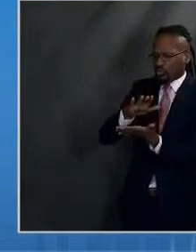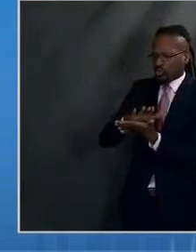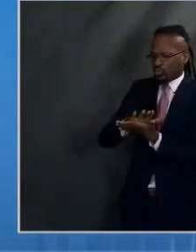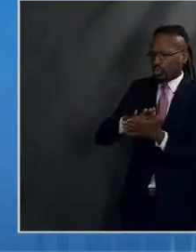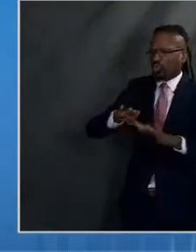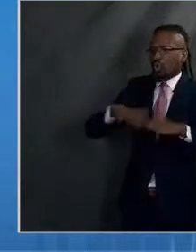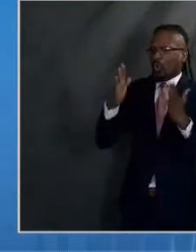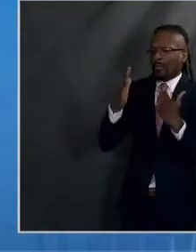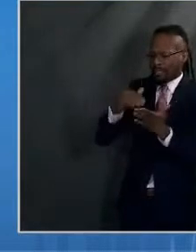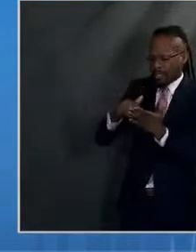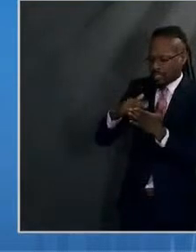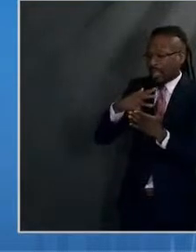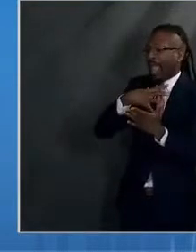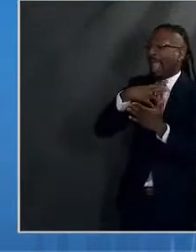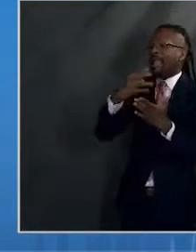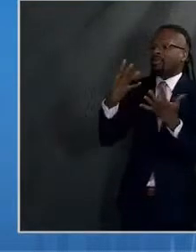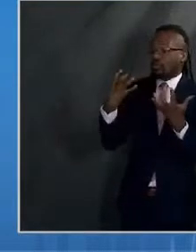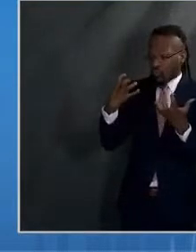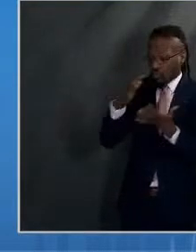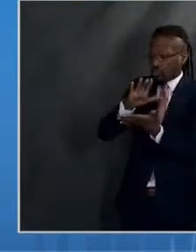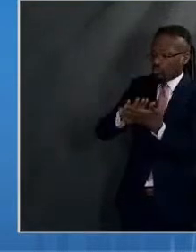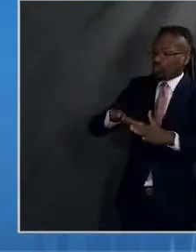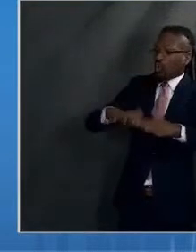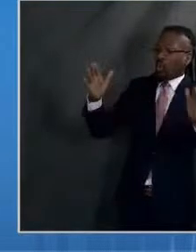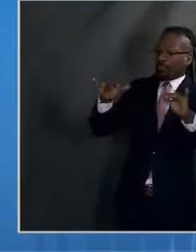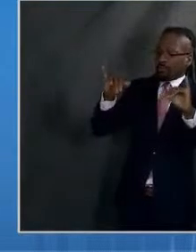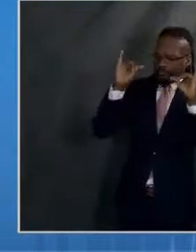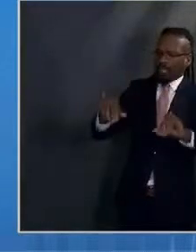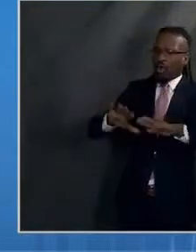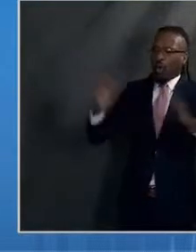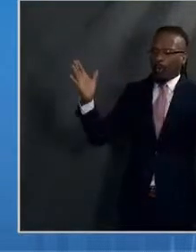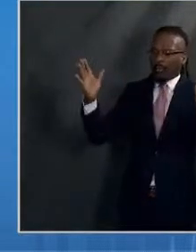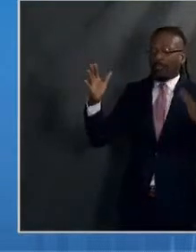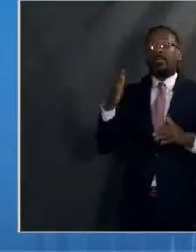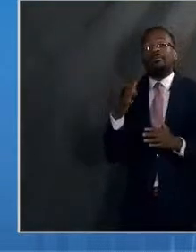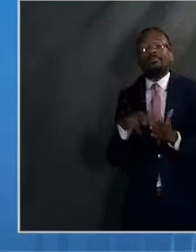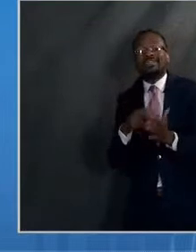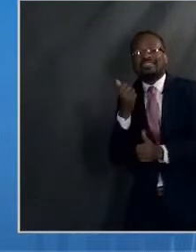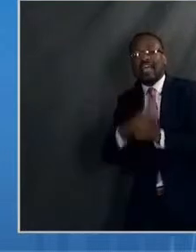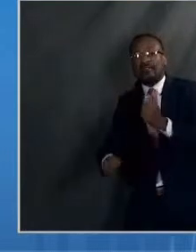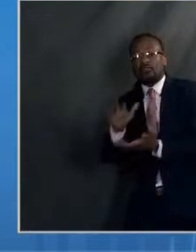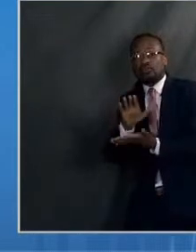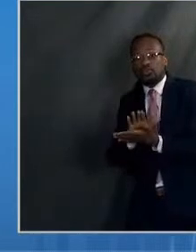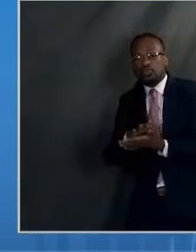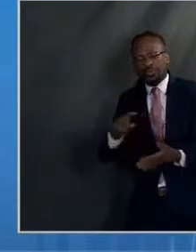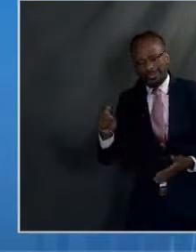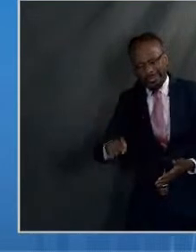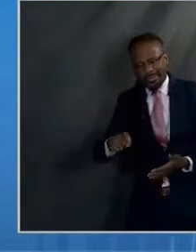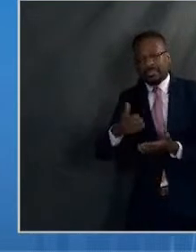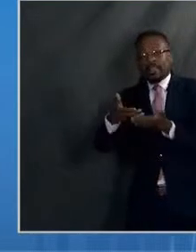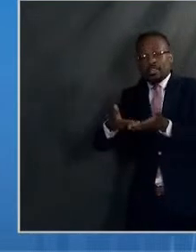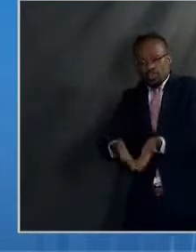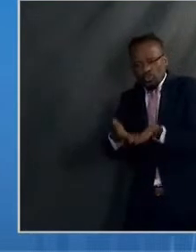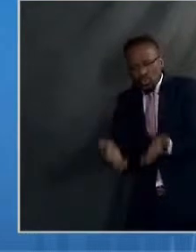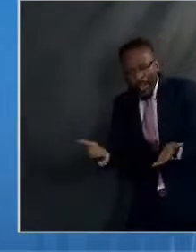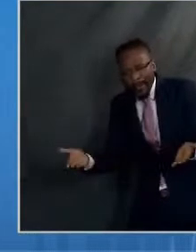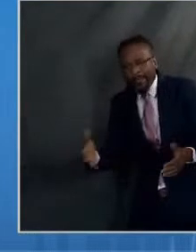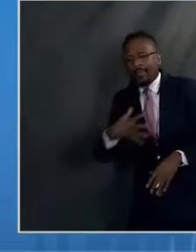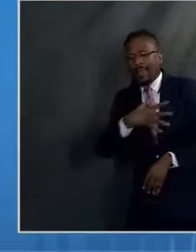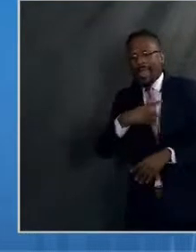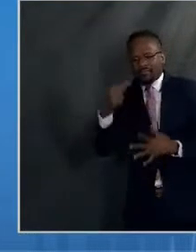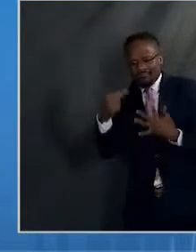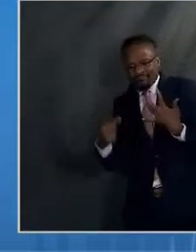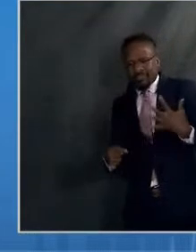and actually to stay open. And that means that every school has the equipment and the resources to open safely, not just